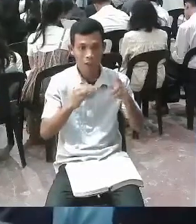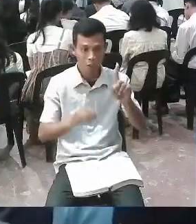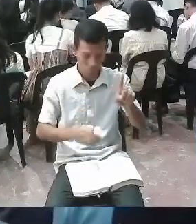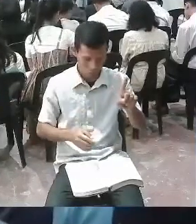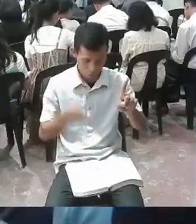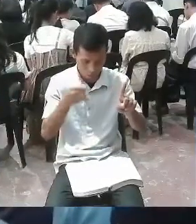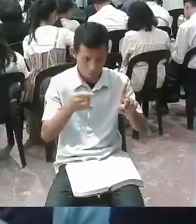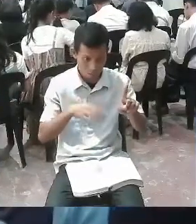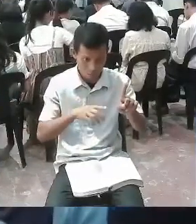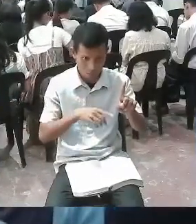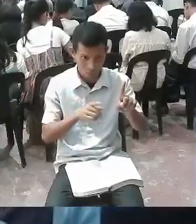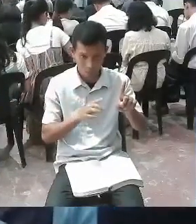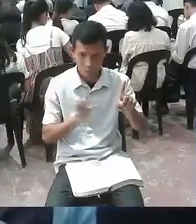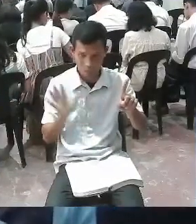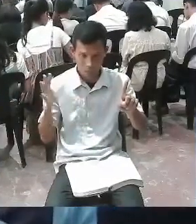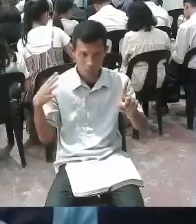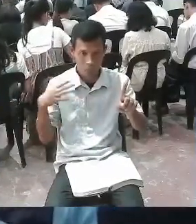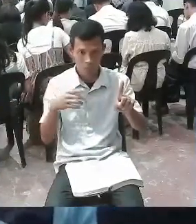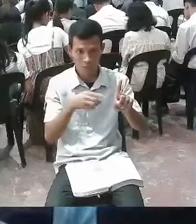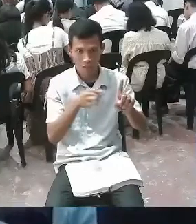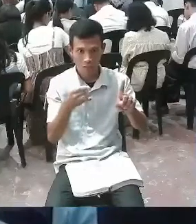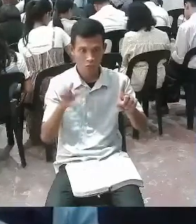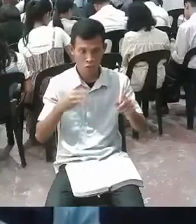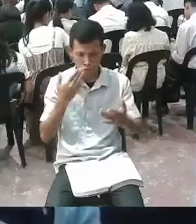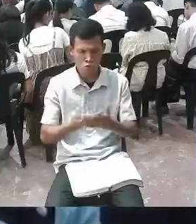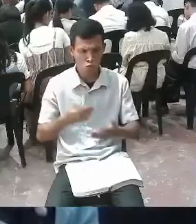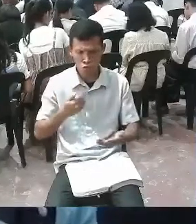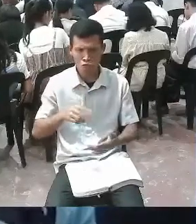1. This is so good.